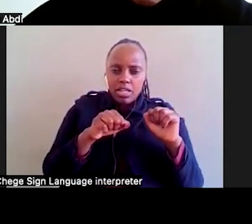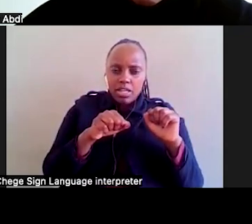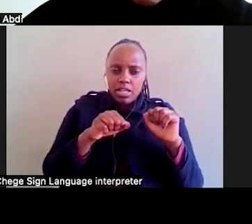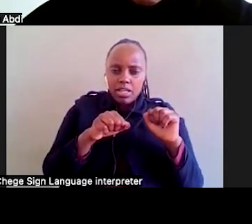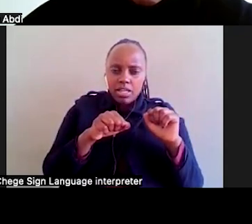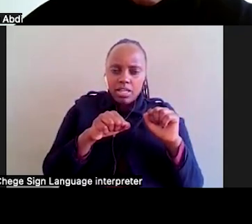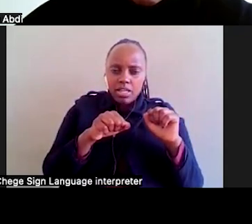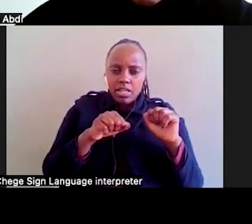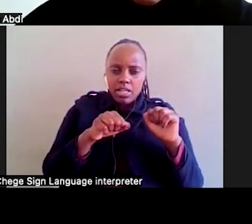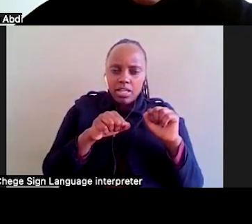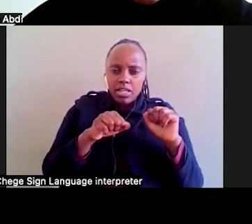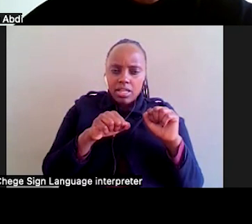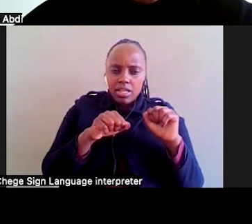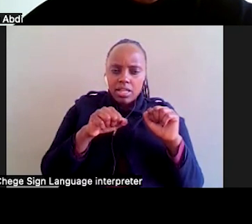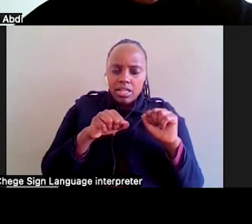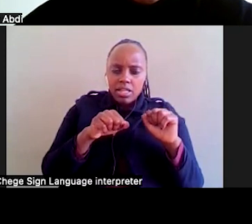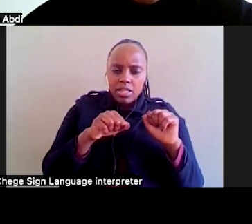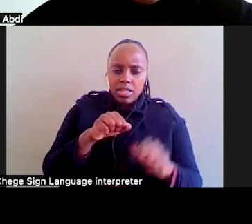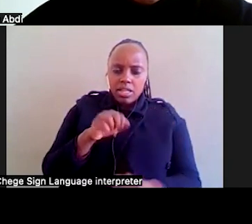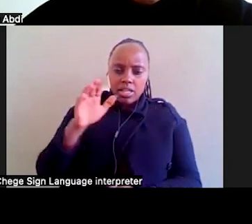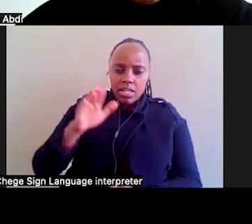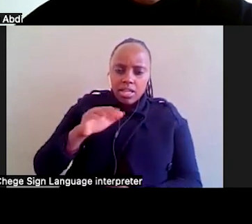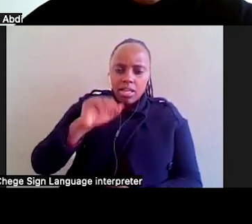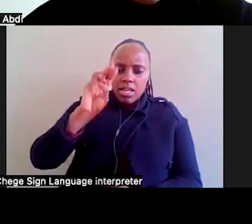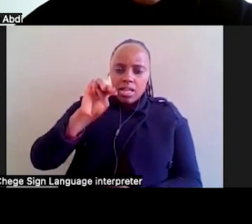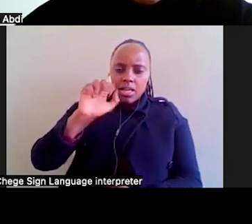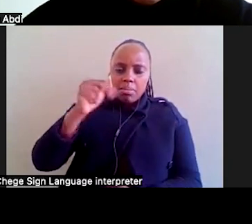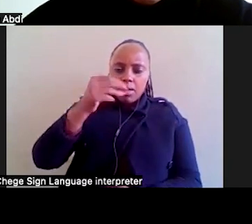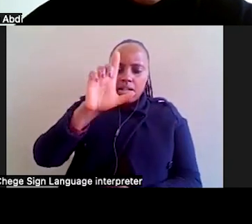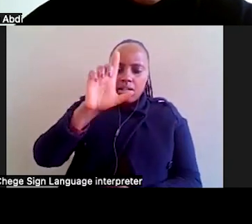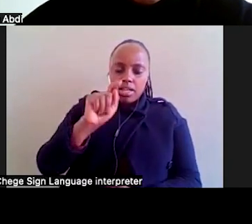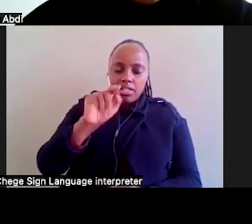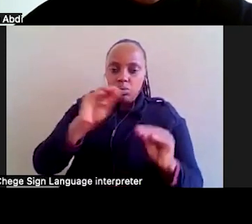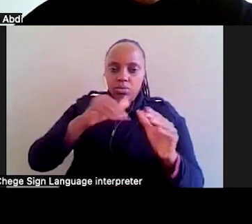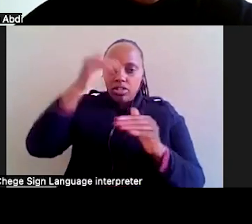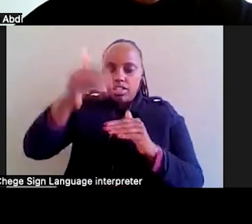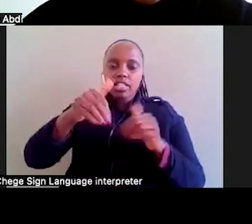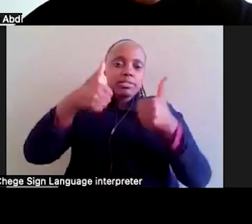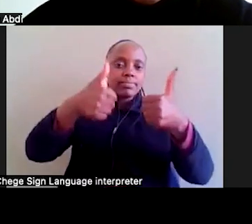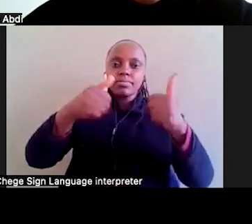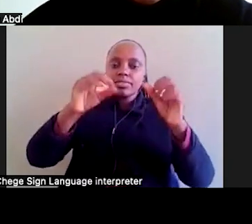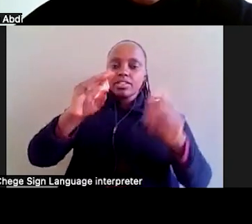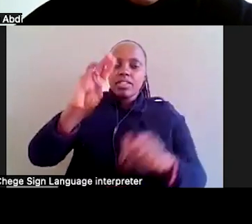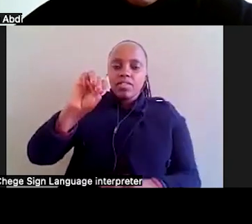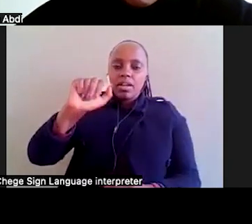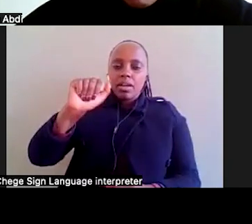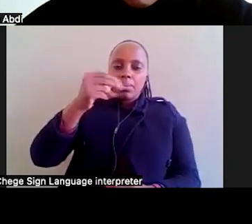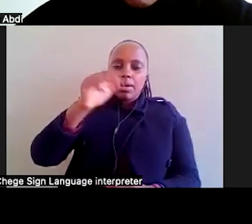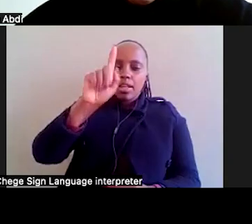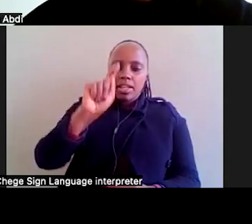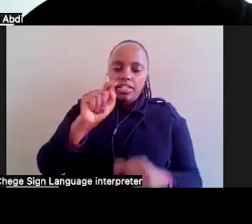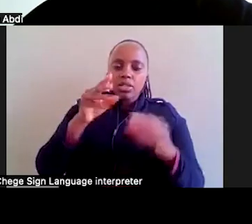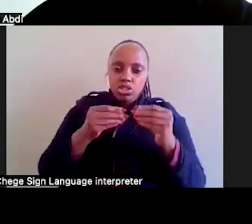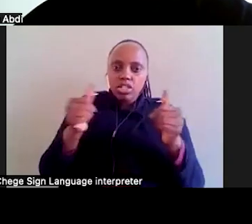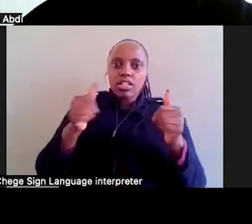we can go to Madam Loloju as Mallet is sorting this out, yeah. Okay, that's fine. All right. As Mallet is being sorted out, we all